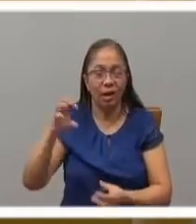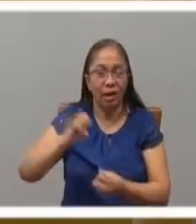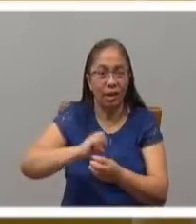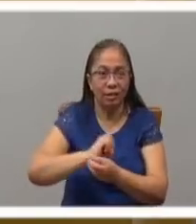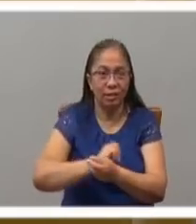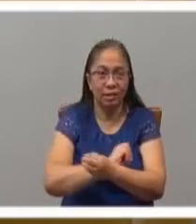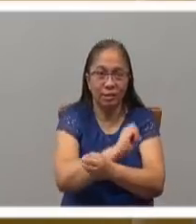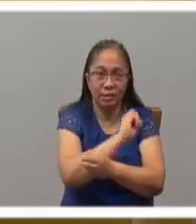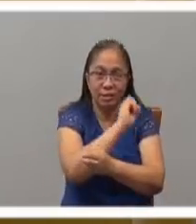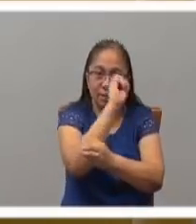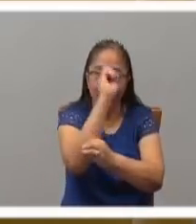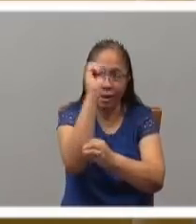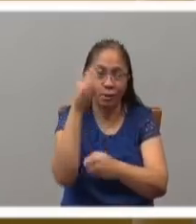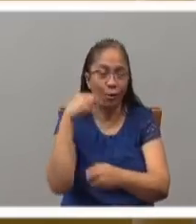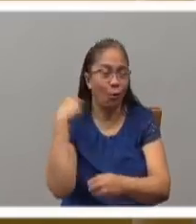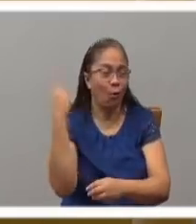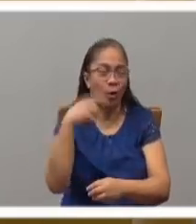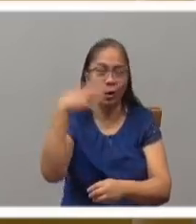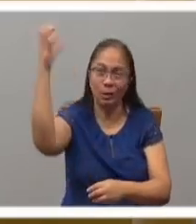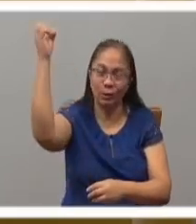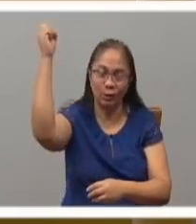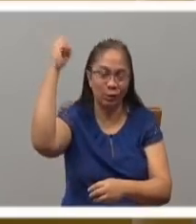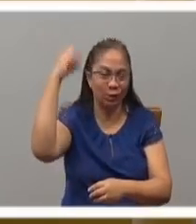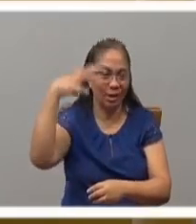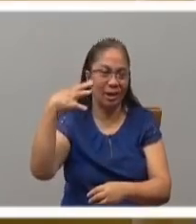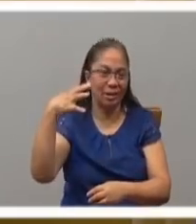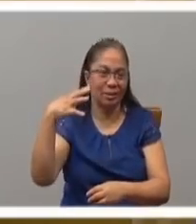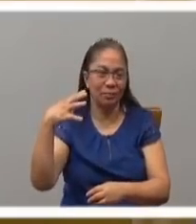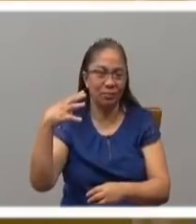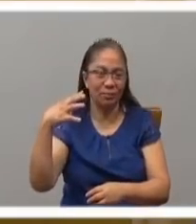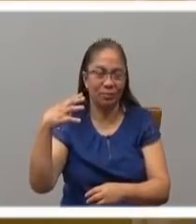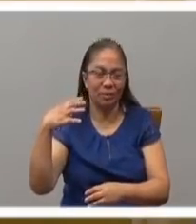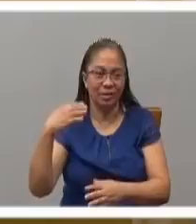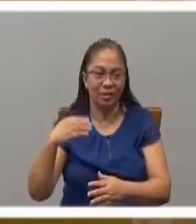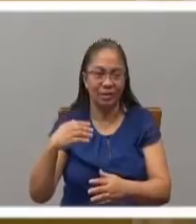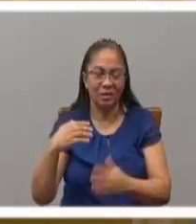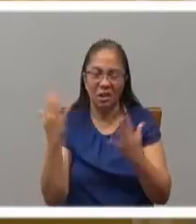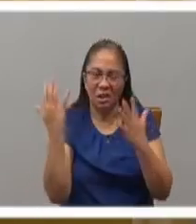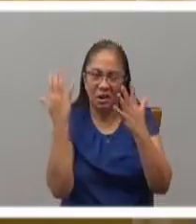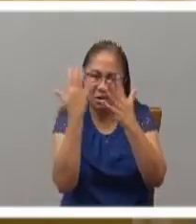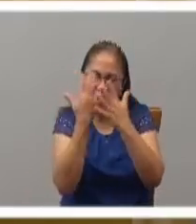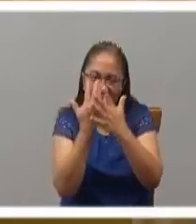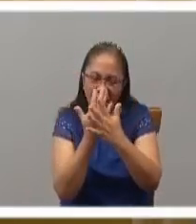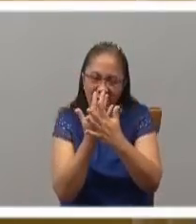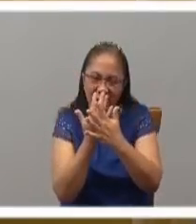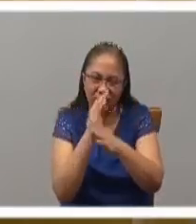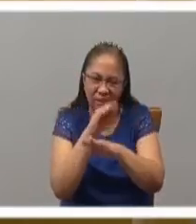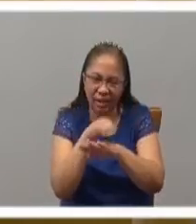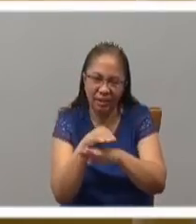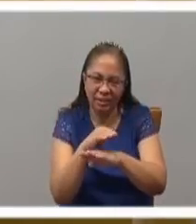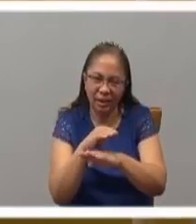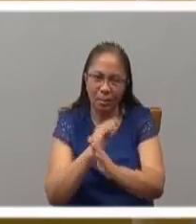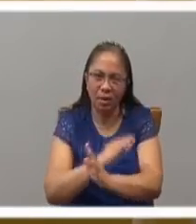out tomorrow. Day always follows night,